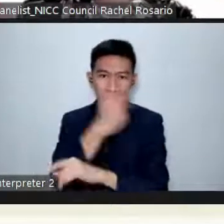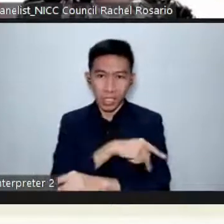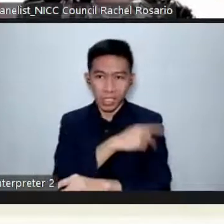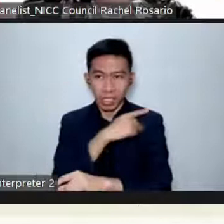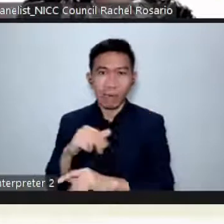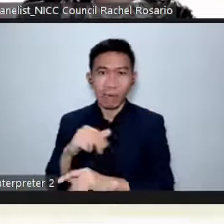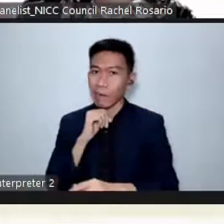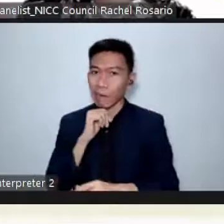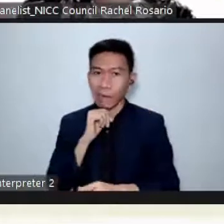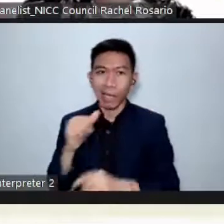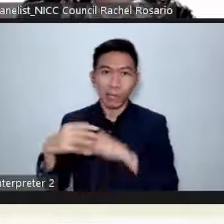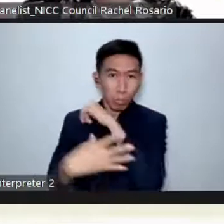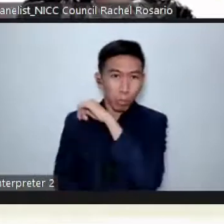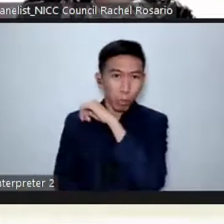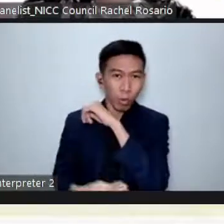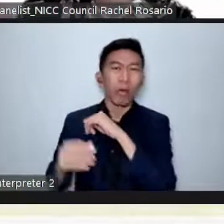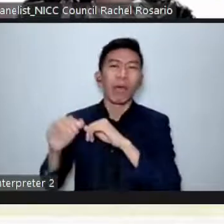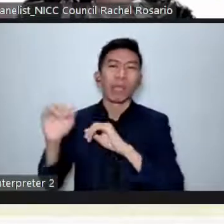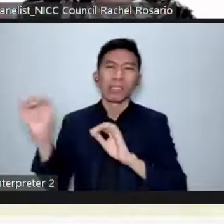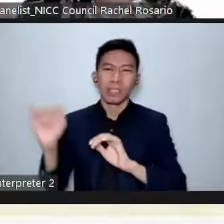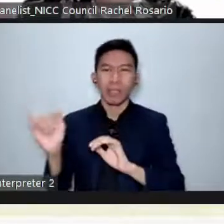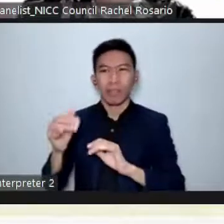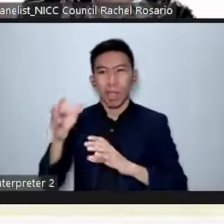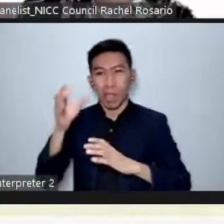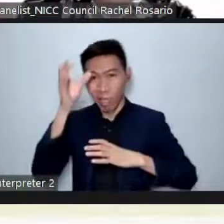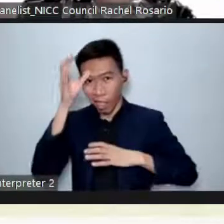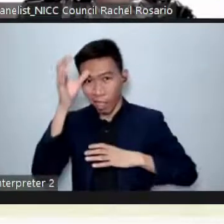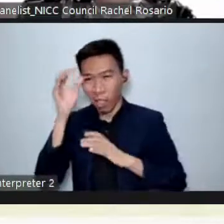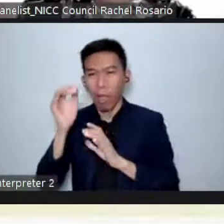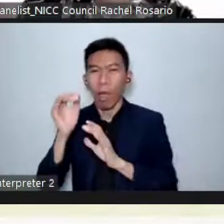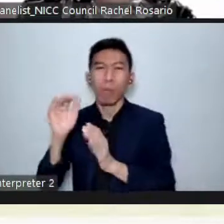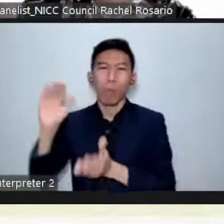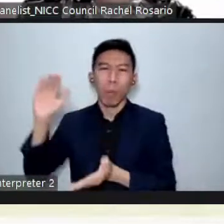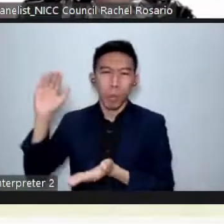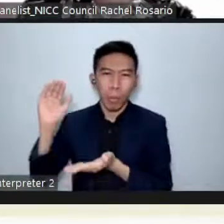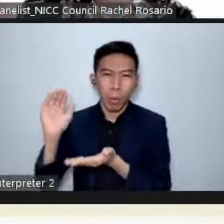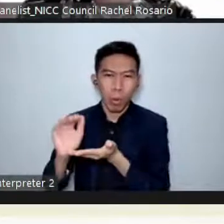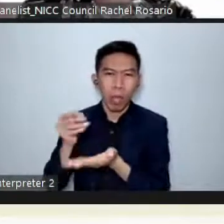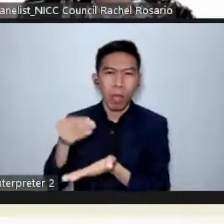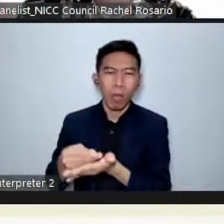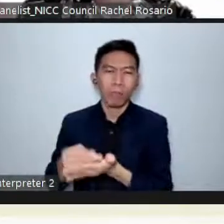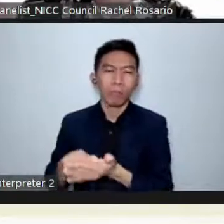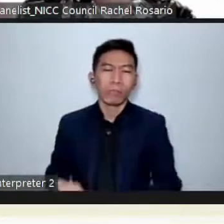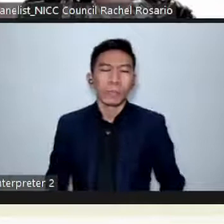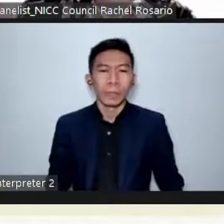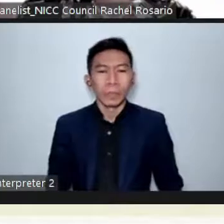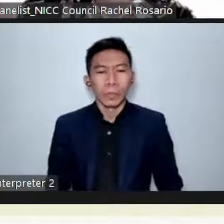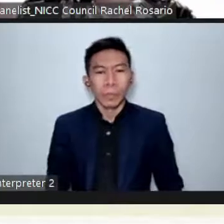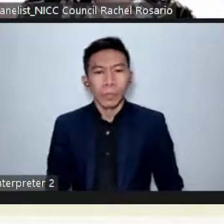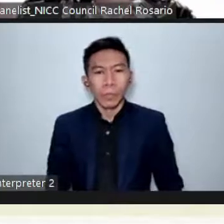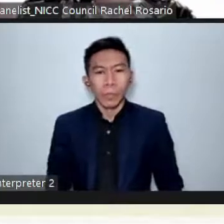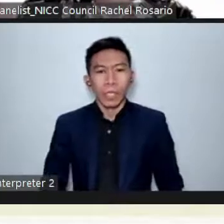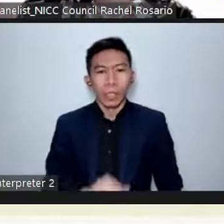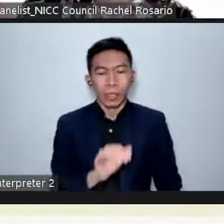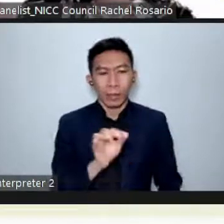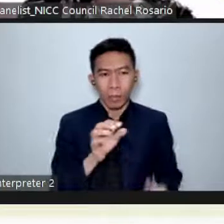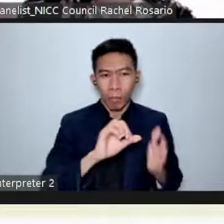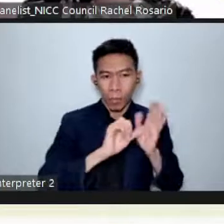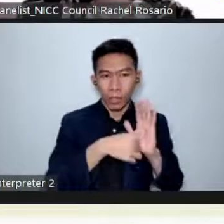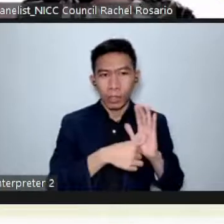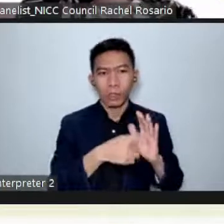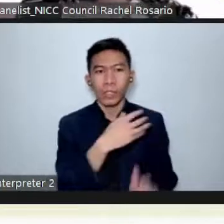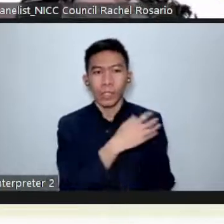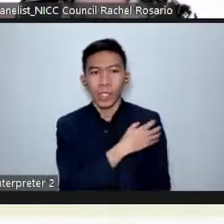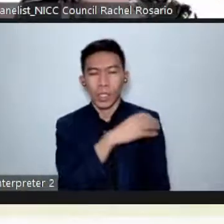incapacitates financially individuals and their families. And I would like to highlight the importance of strengthening and the